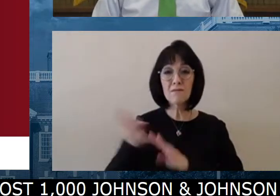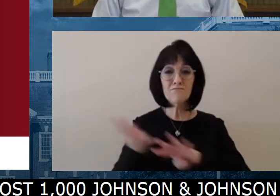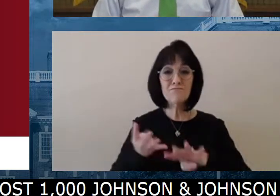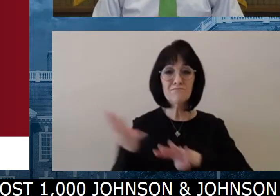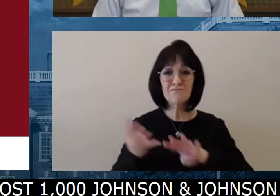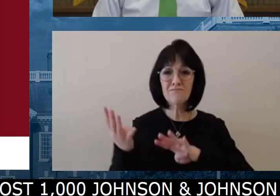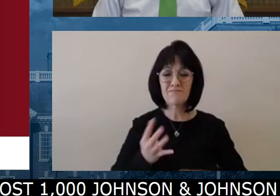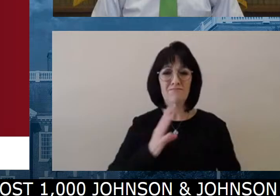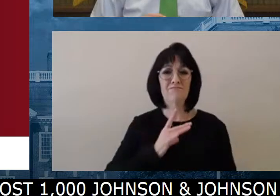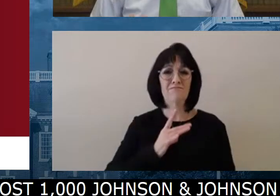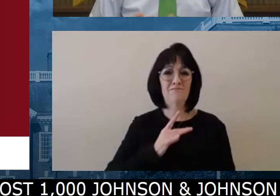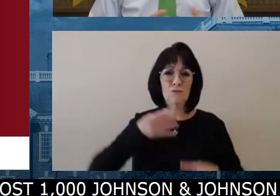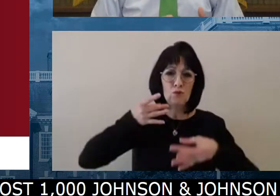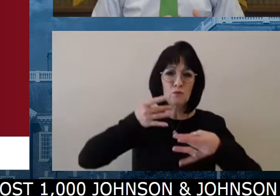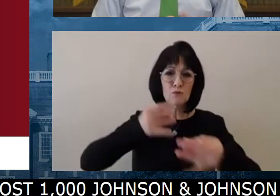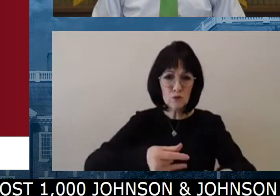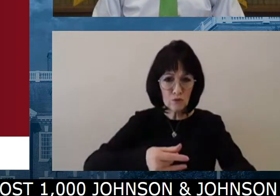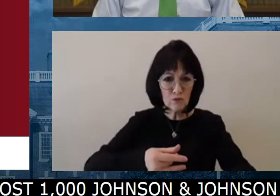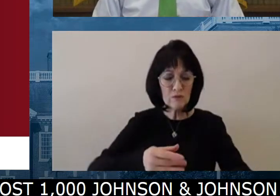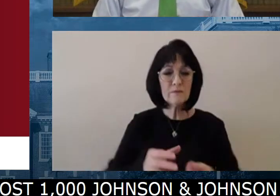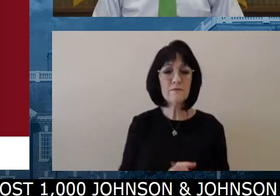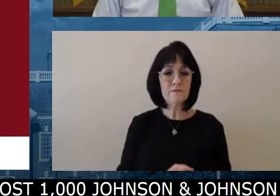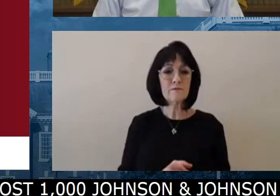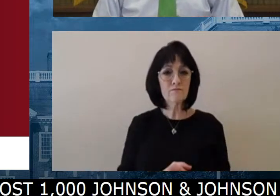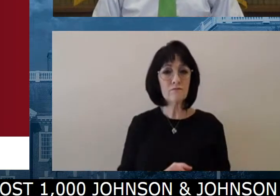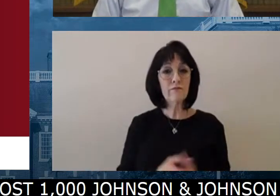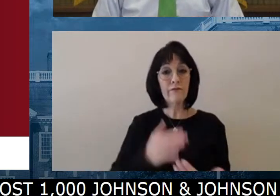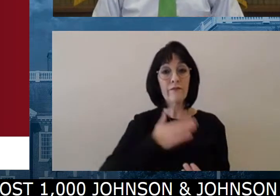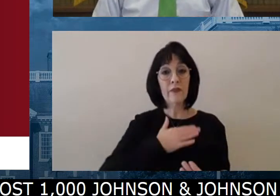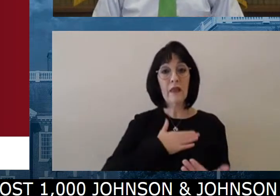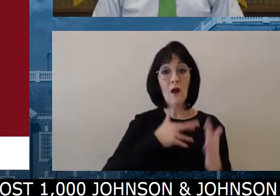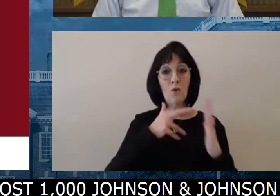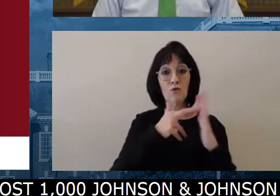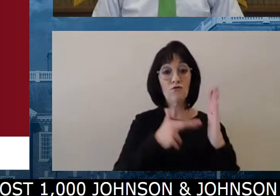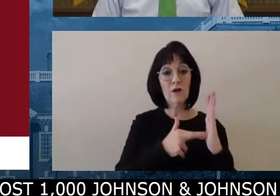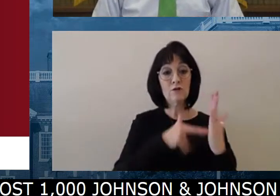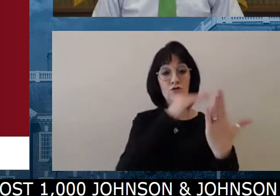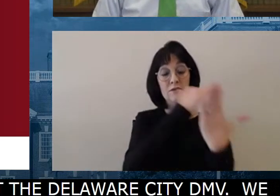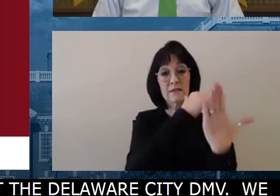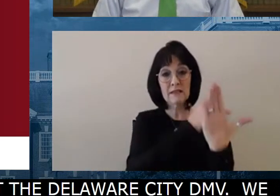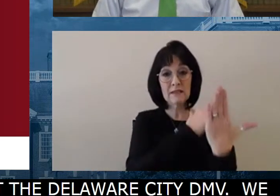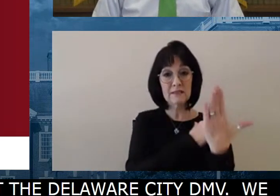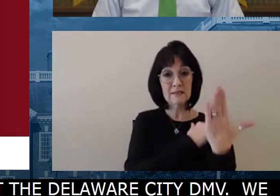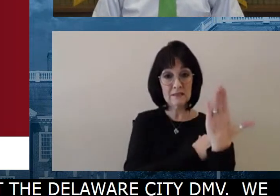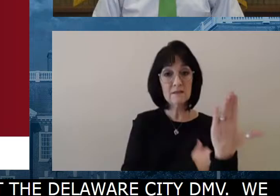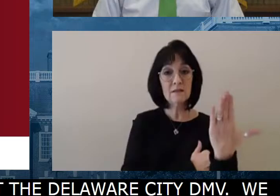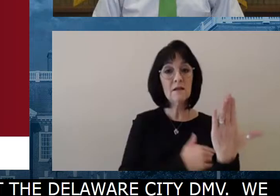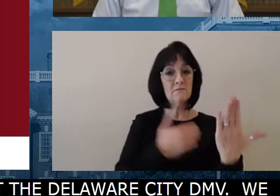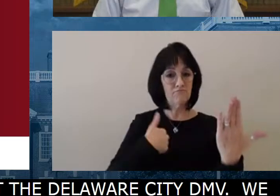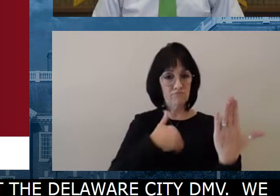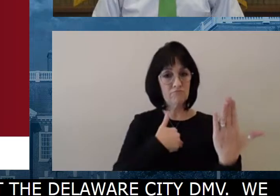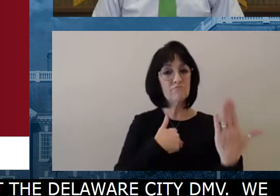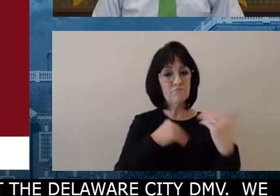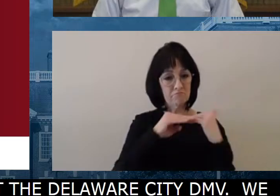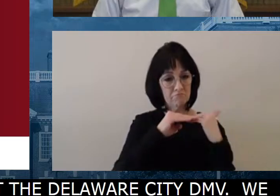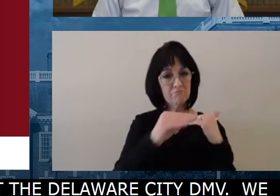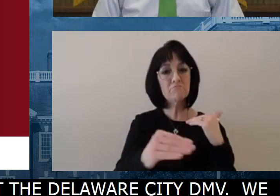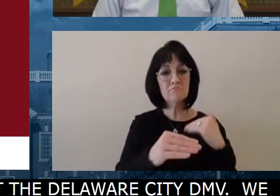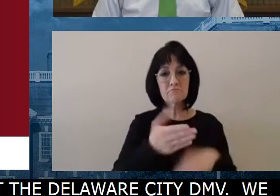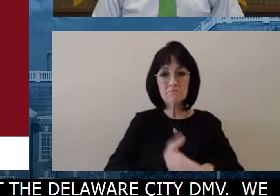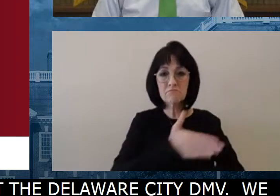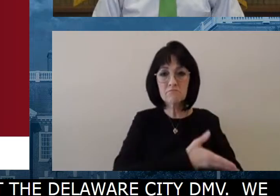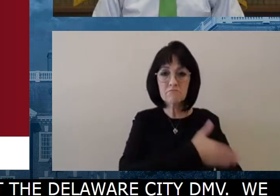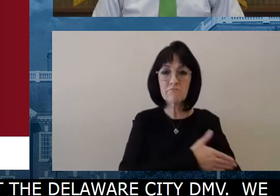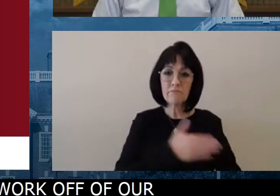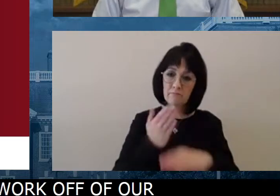seniors and work off our registration list. We've been making steady progress. I think over 70,000 folks have